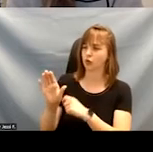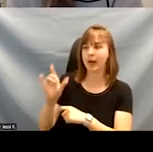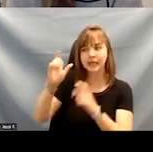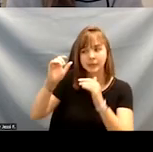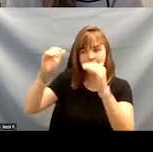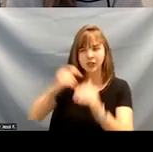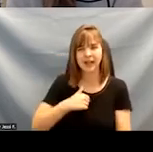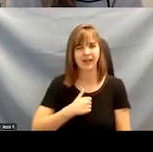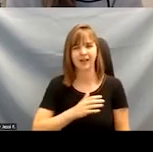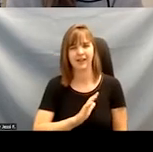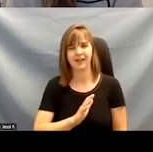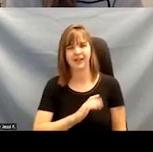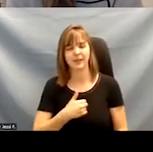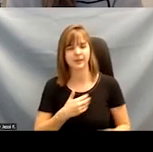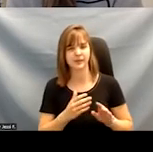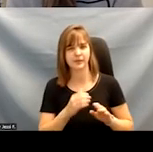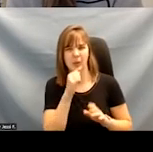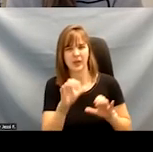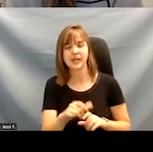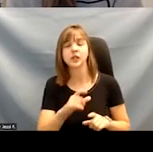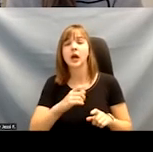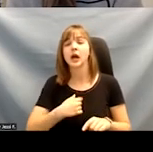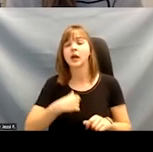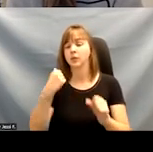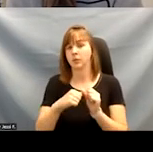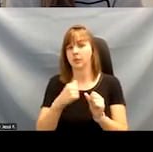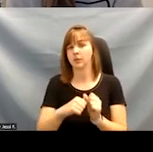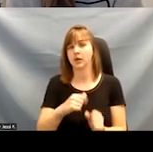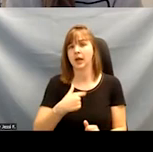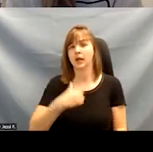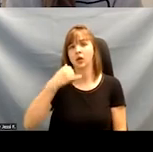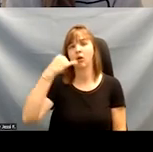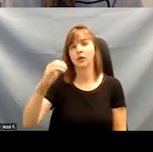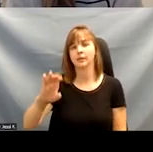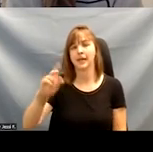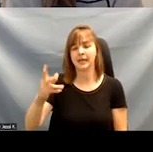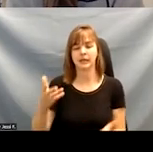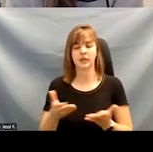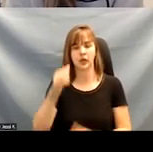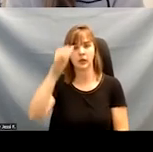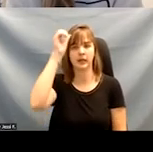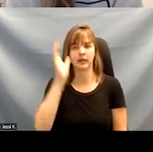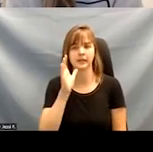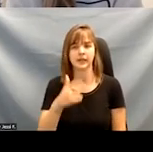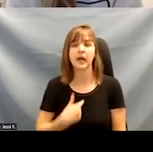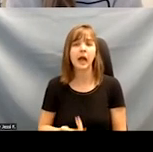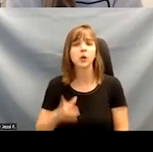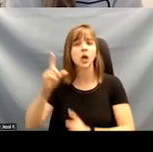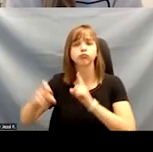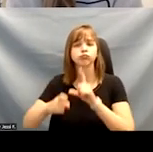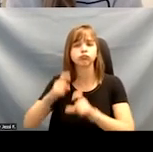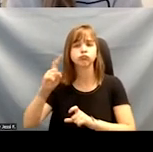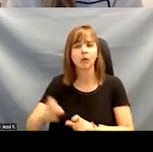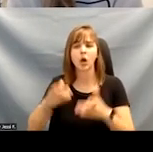with a banker, a loan officer at a local bank in Alaska. And I was just asking him questions like,